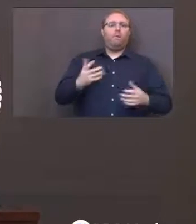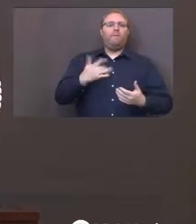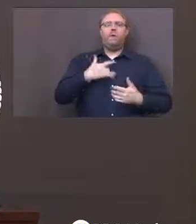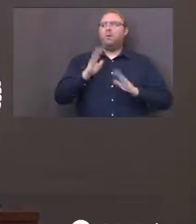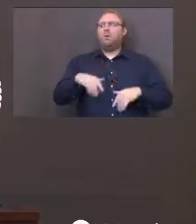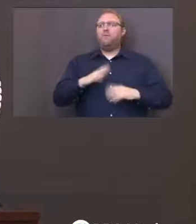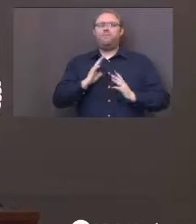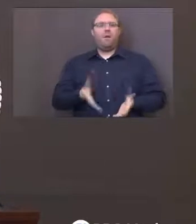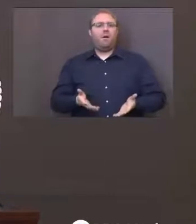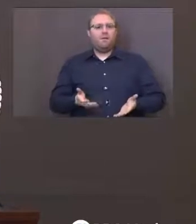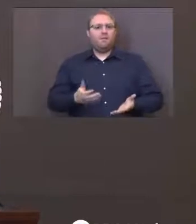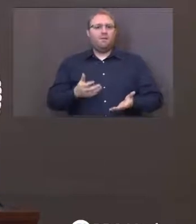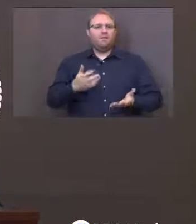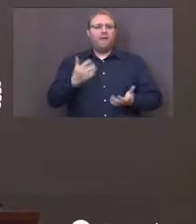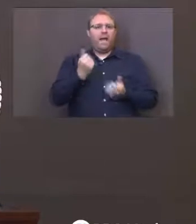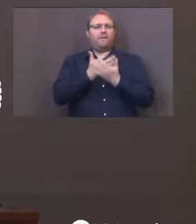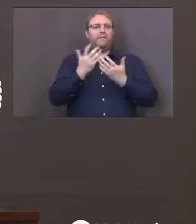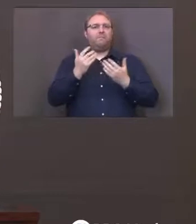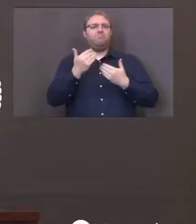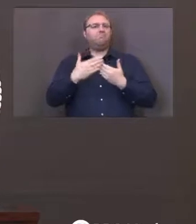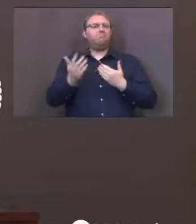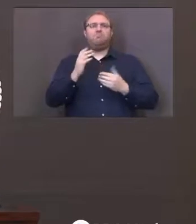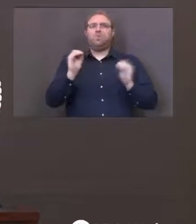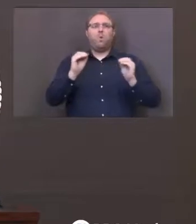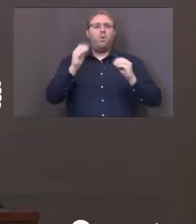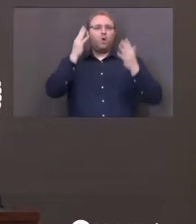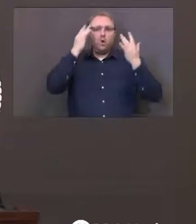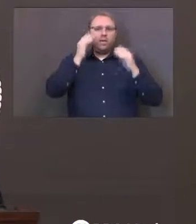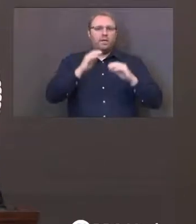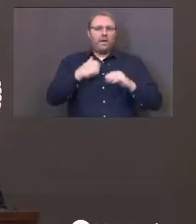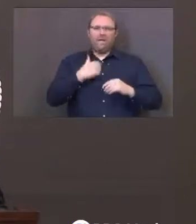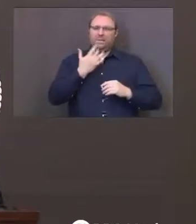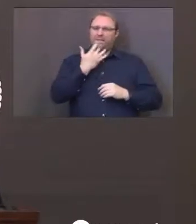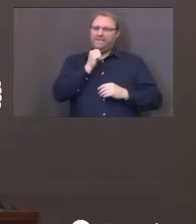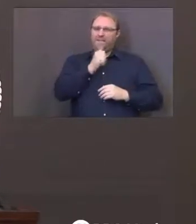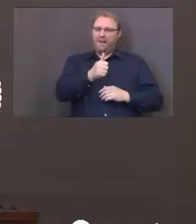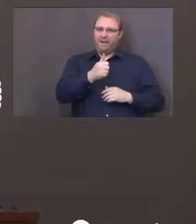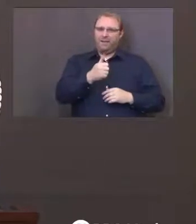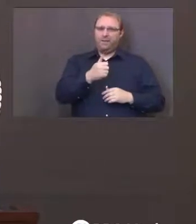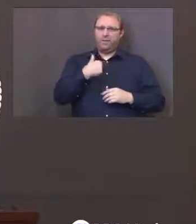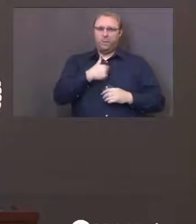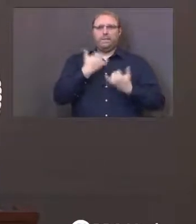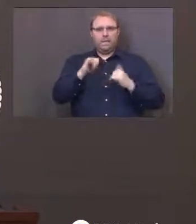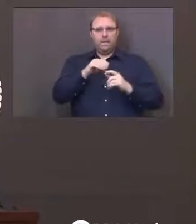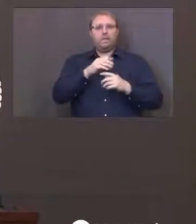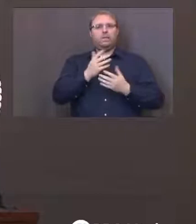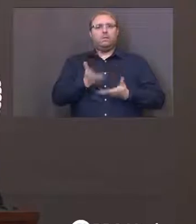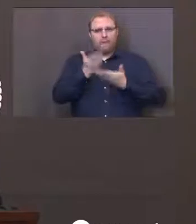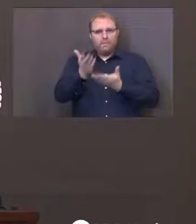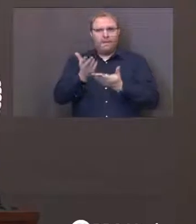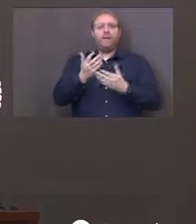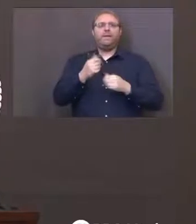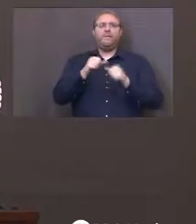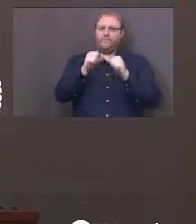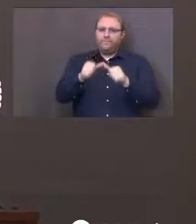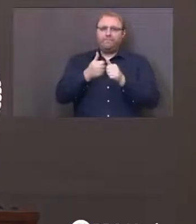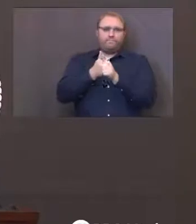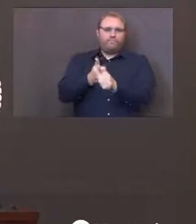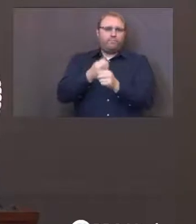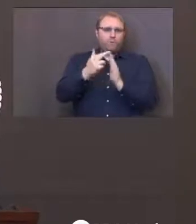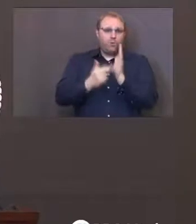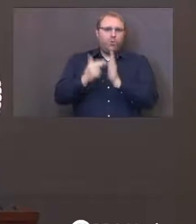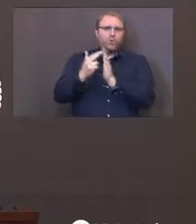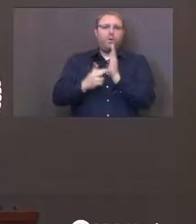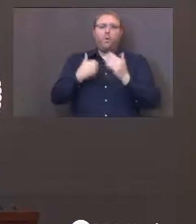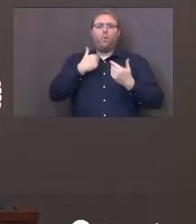think, we're really out of the woods and we don't need to comply with some of the recommendations given out there. A little lackadaisical on wearing of